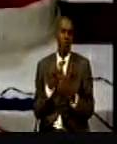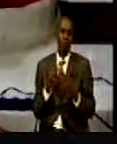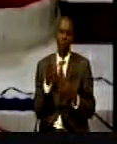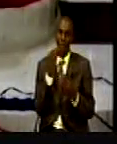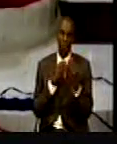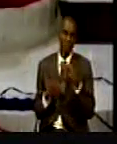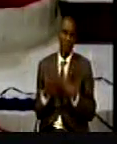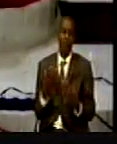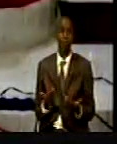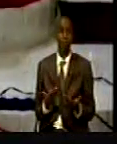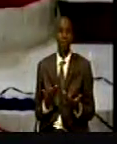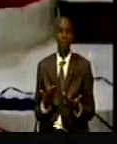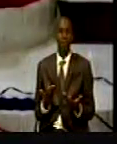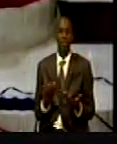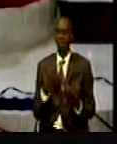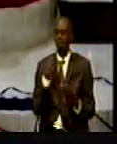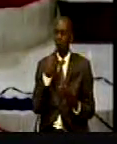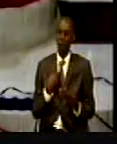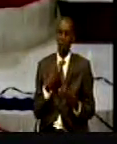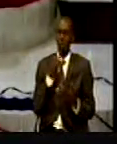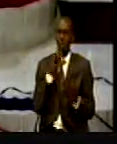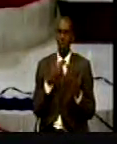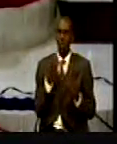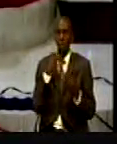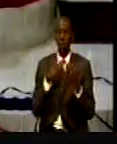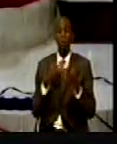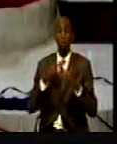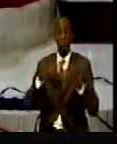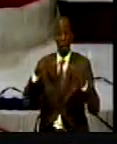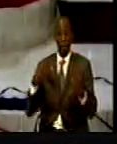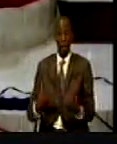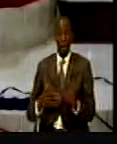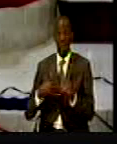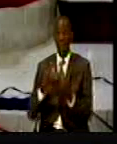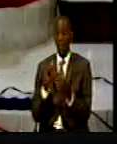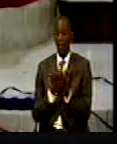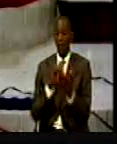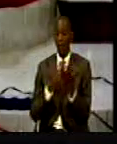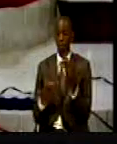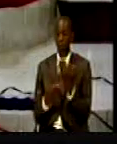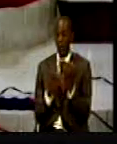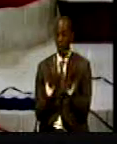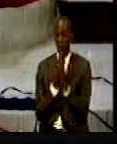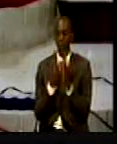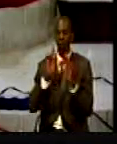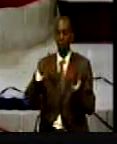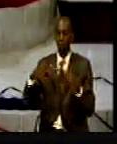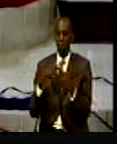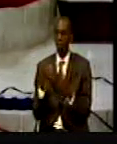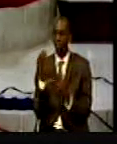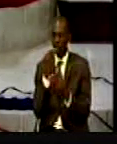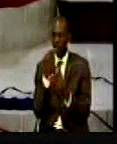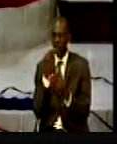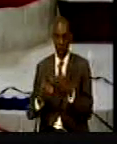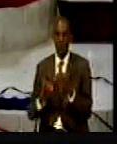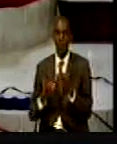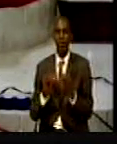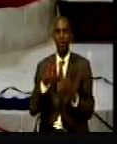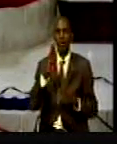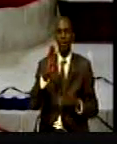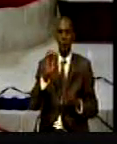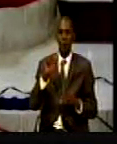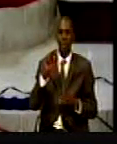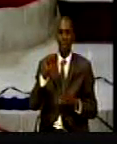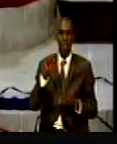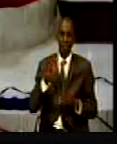should not eat it. But immediately I reached home now, I started eating all those things. That beans, I started eating it. Today, I have not